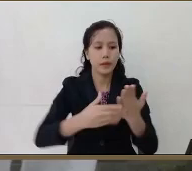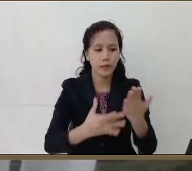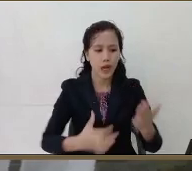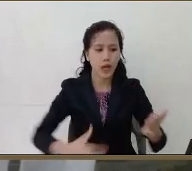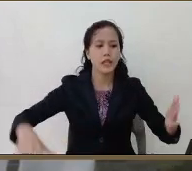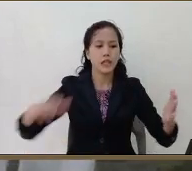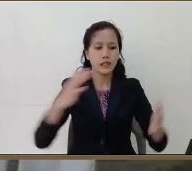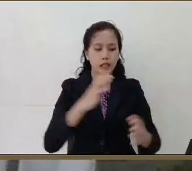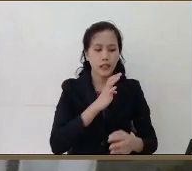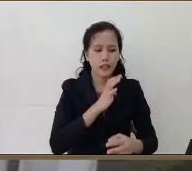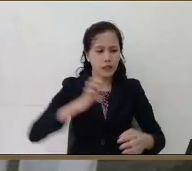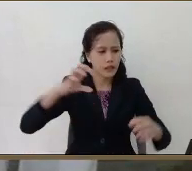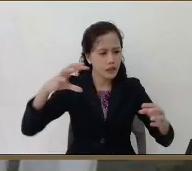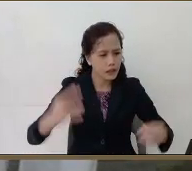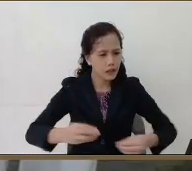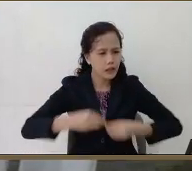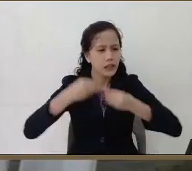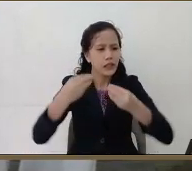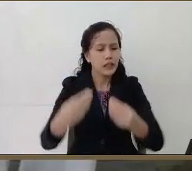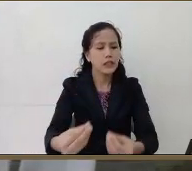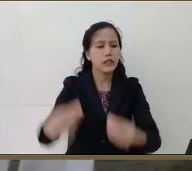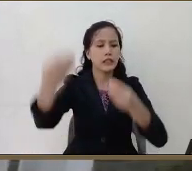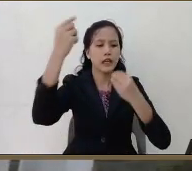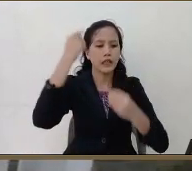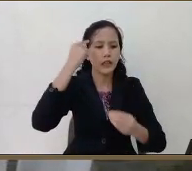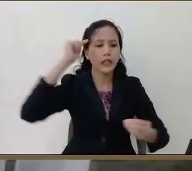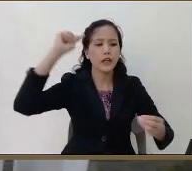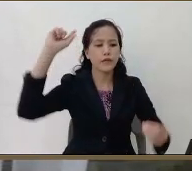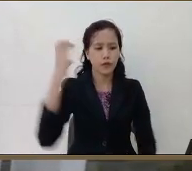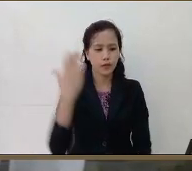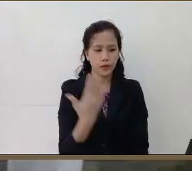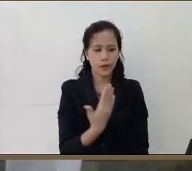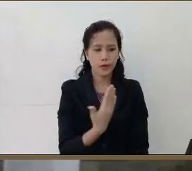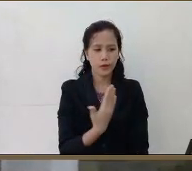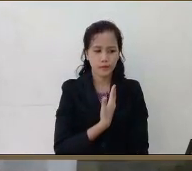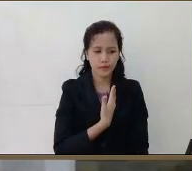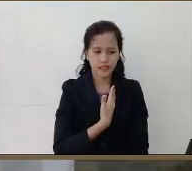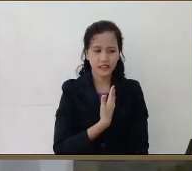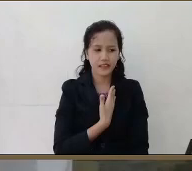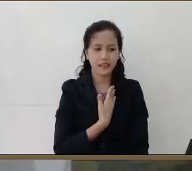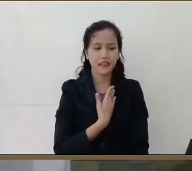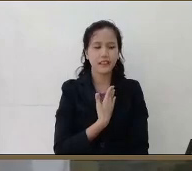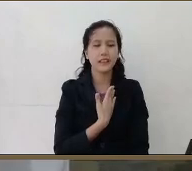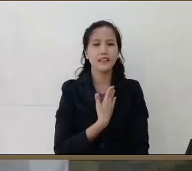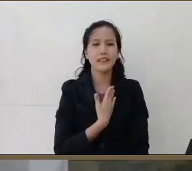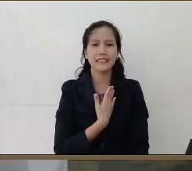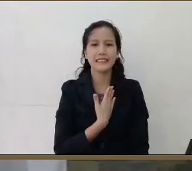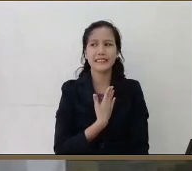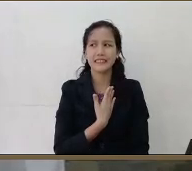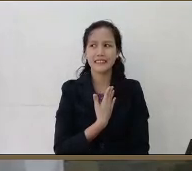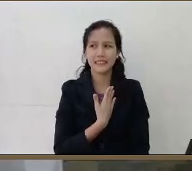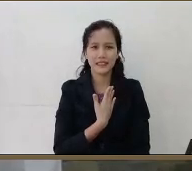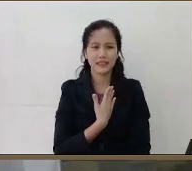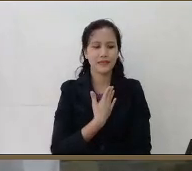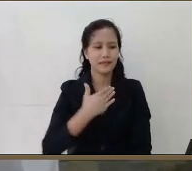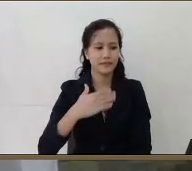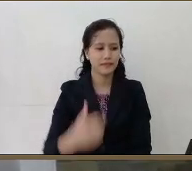of the blood he shed for me.